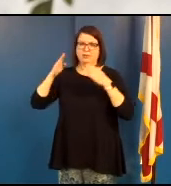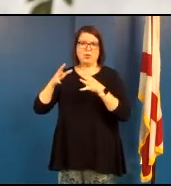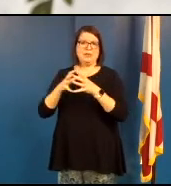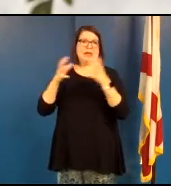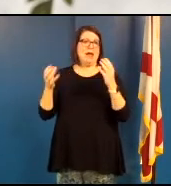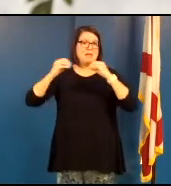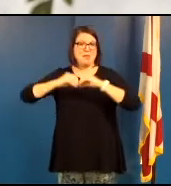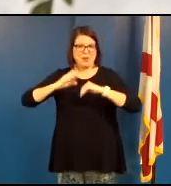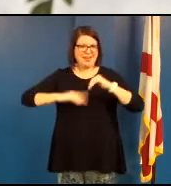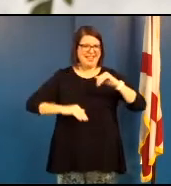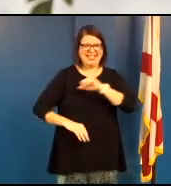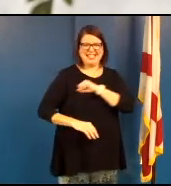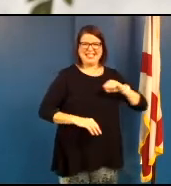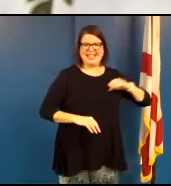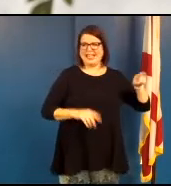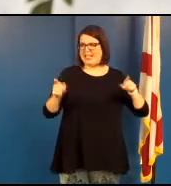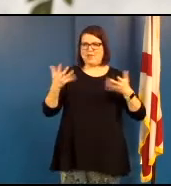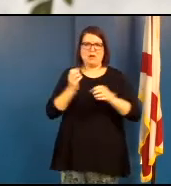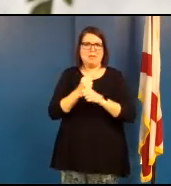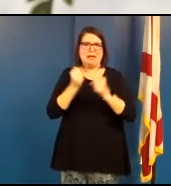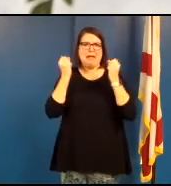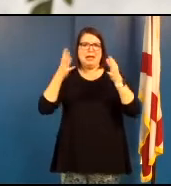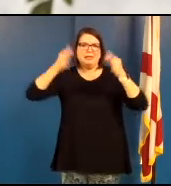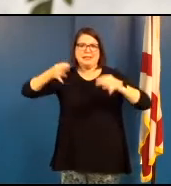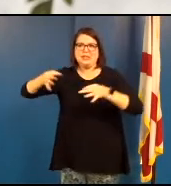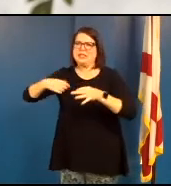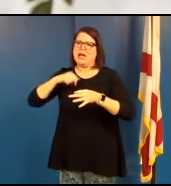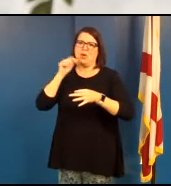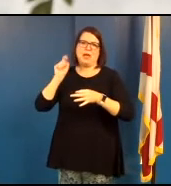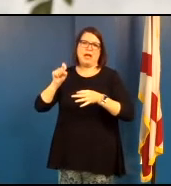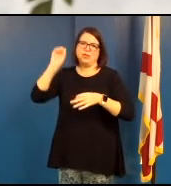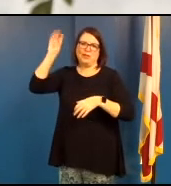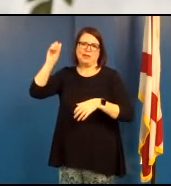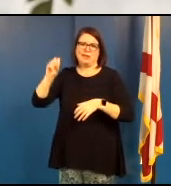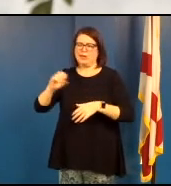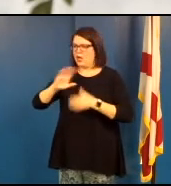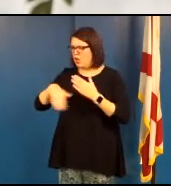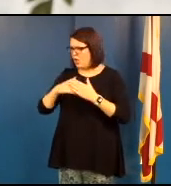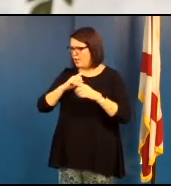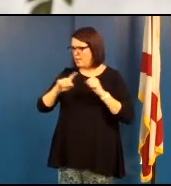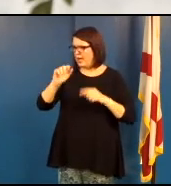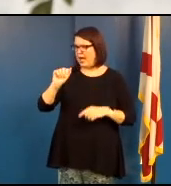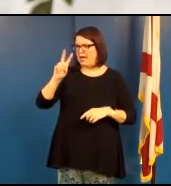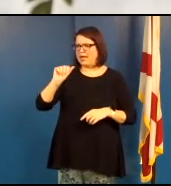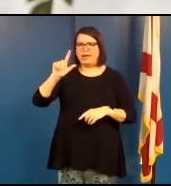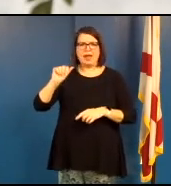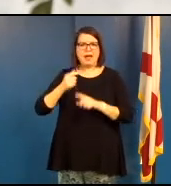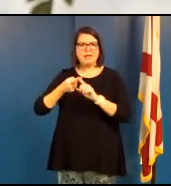don't need to run through all these, but of typical interest to y'all, as you can see, Brian Avila from Miami will be Speaker pro